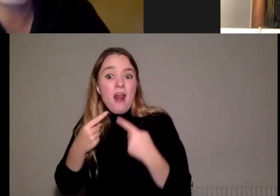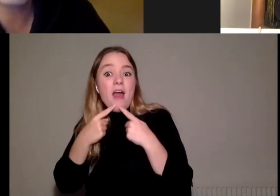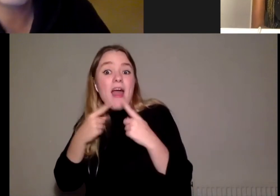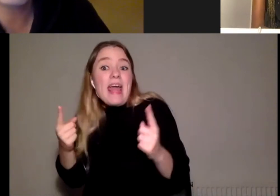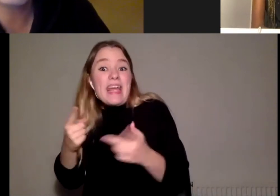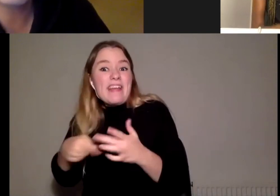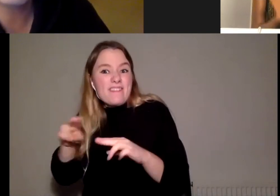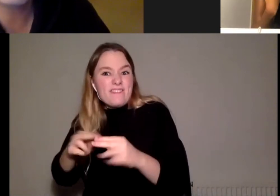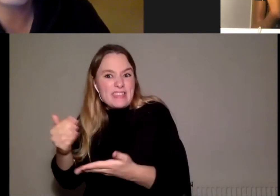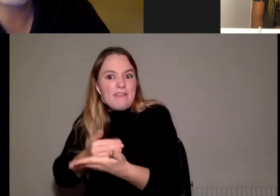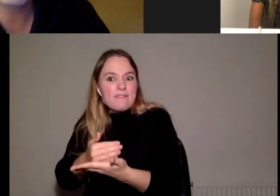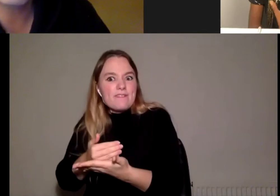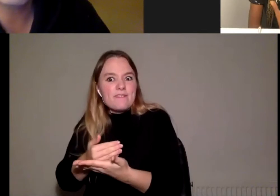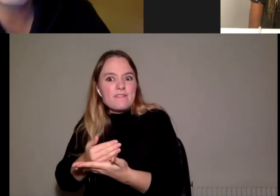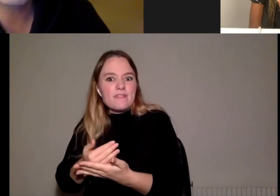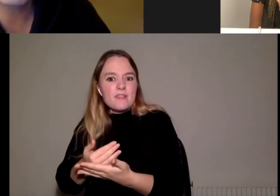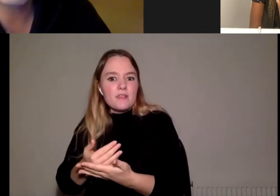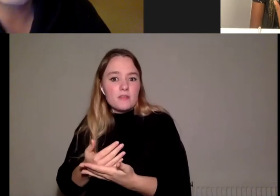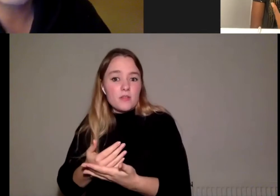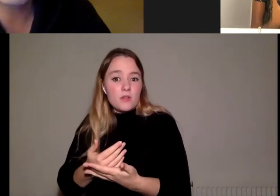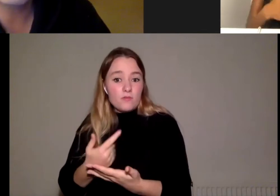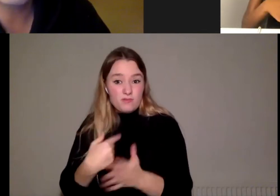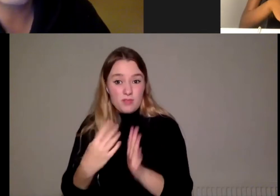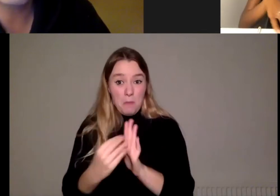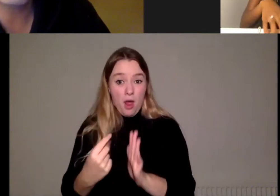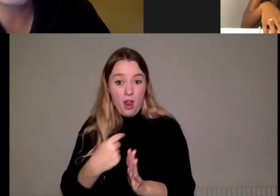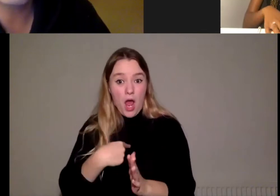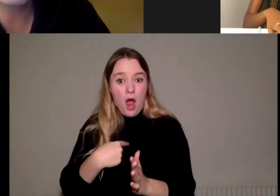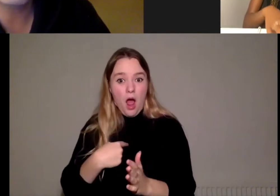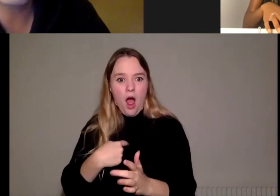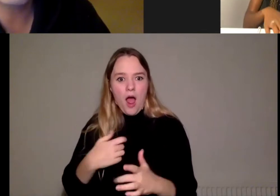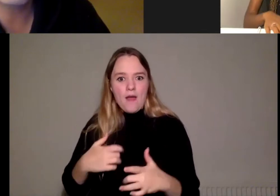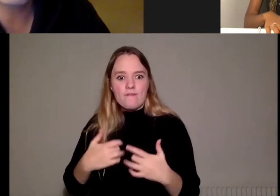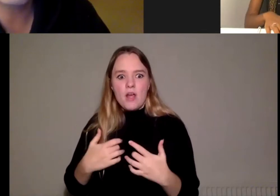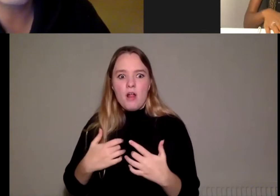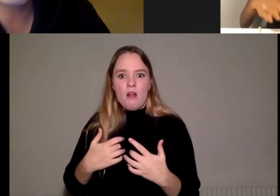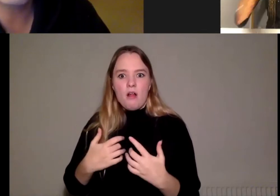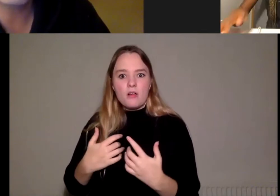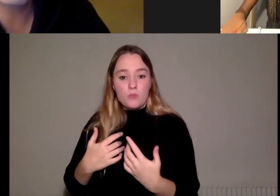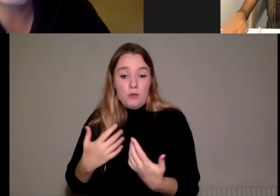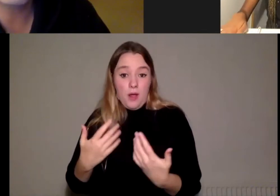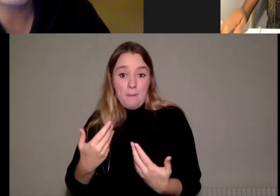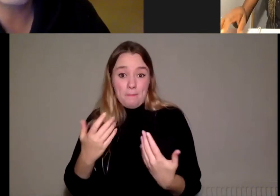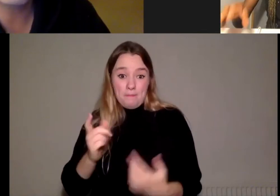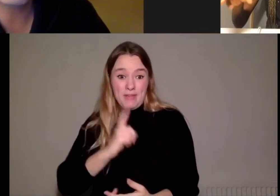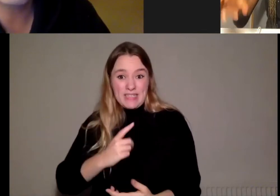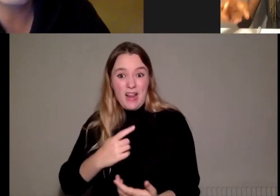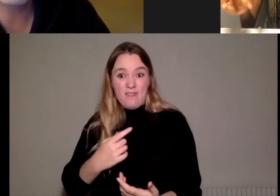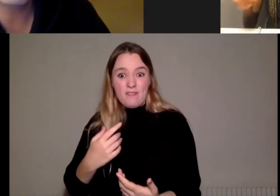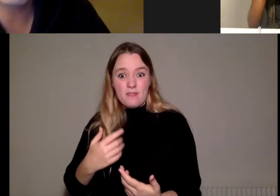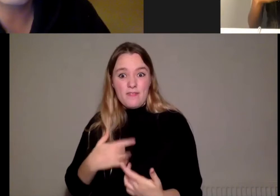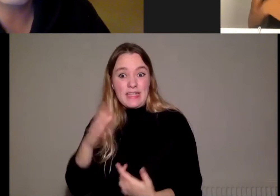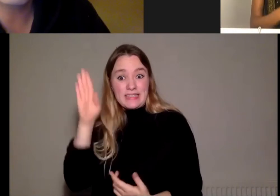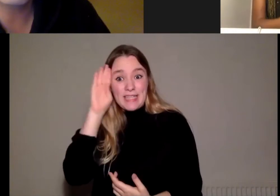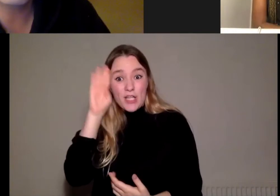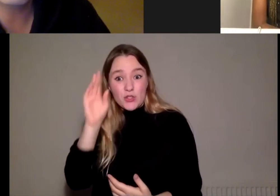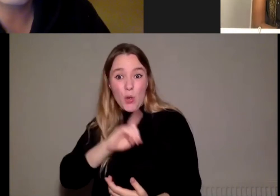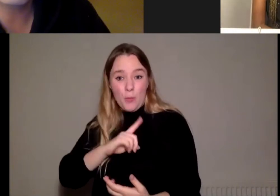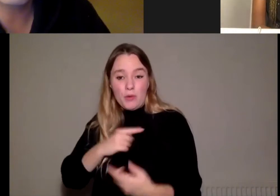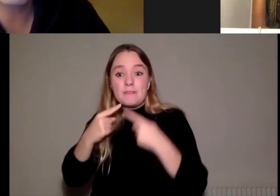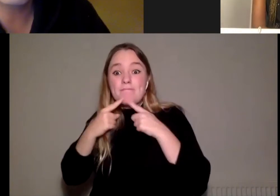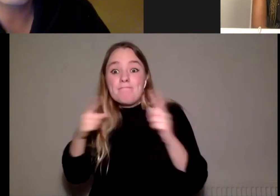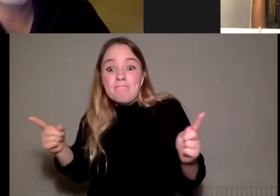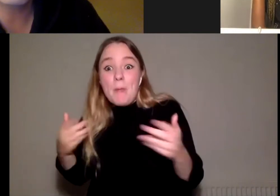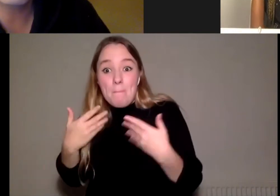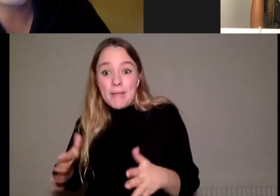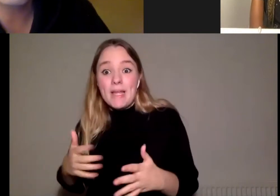soon as, for example, I could have stopped because my safety has actually been in danger because of this, and a lot of people would stop, but I don't want to put other